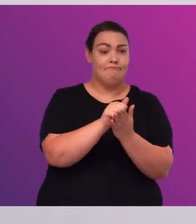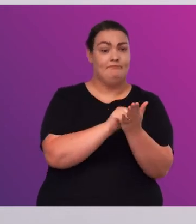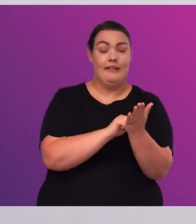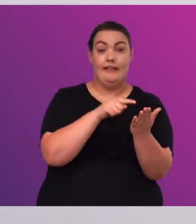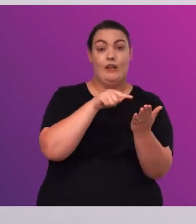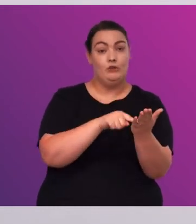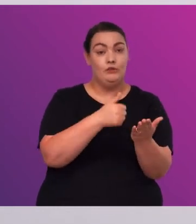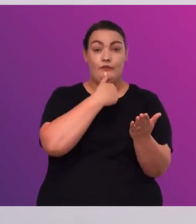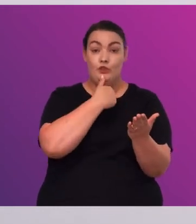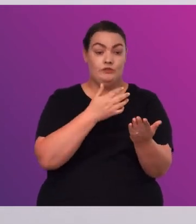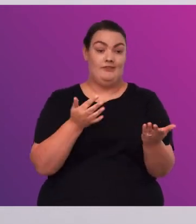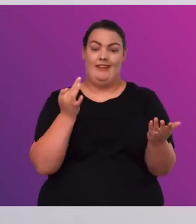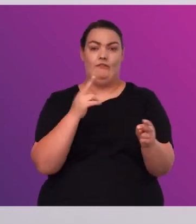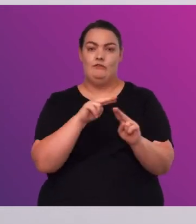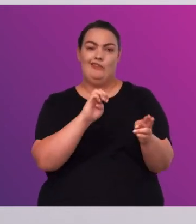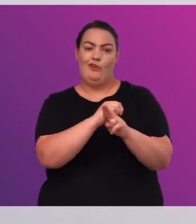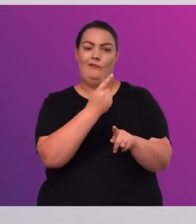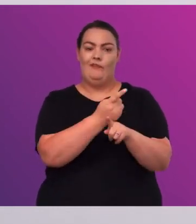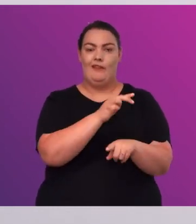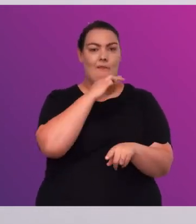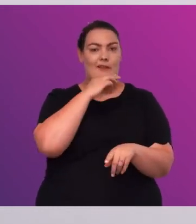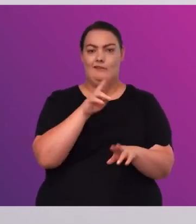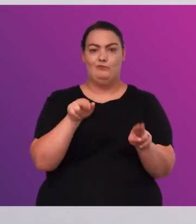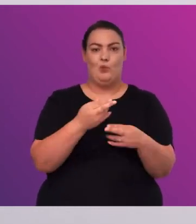the transaction to go through.